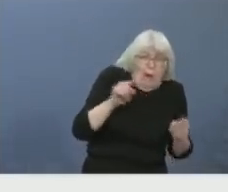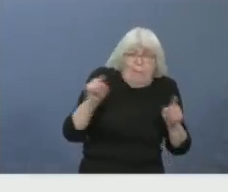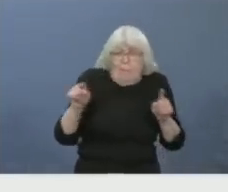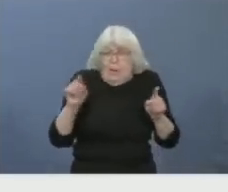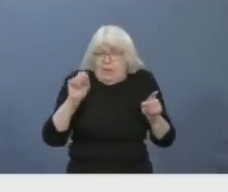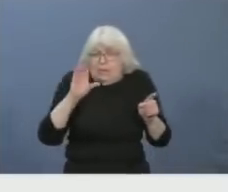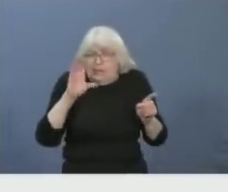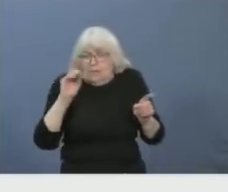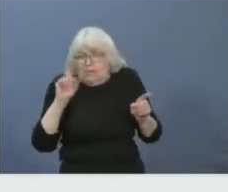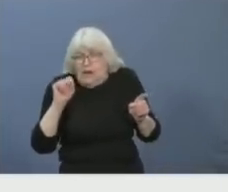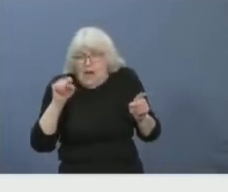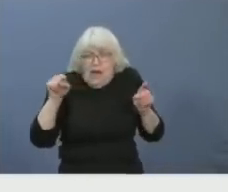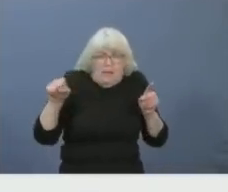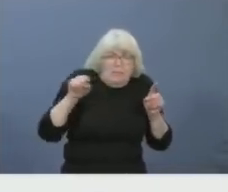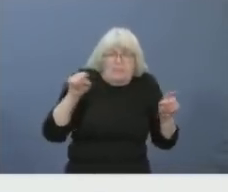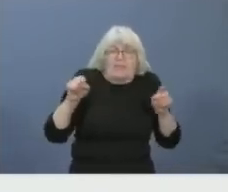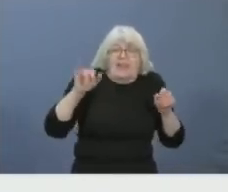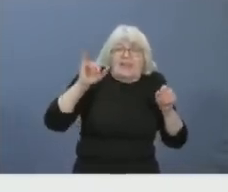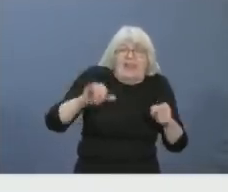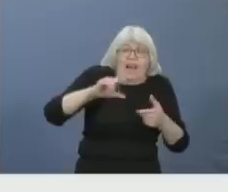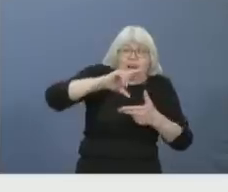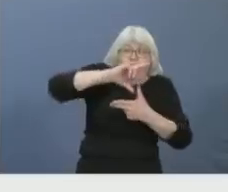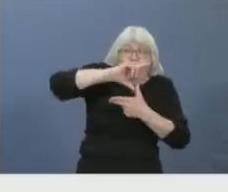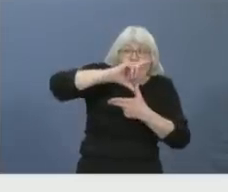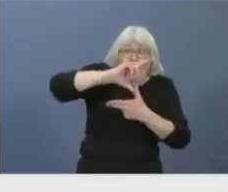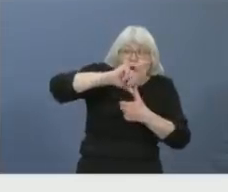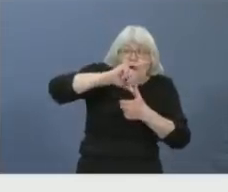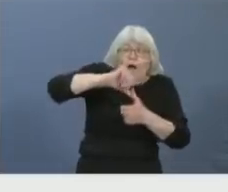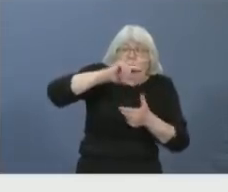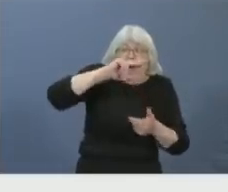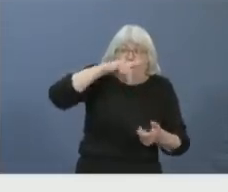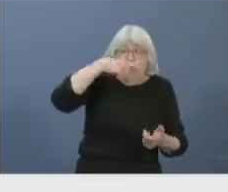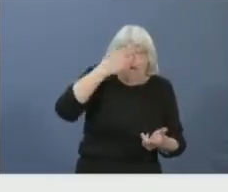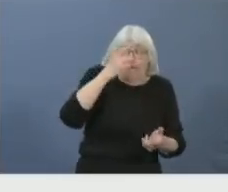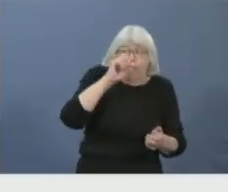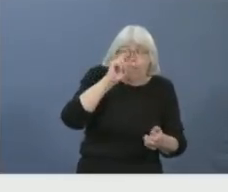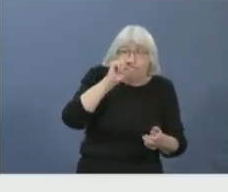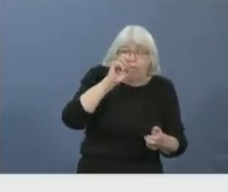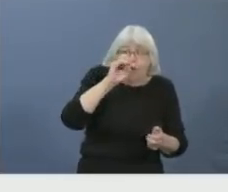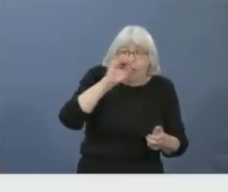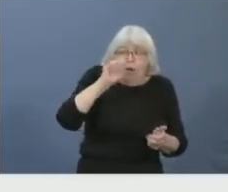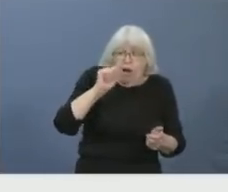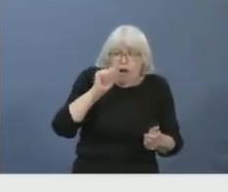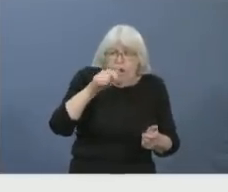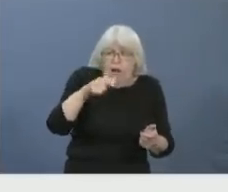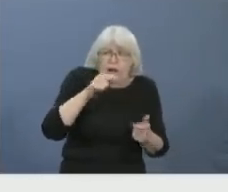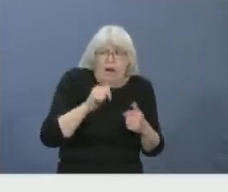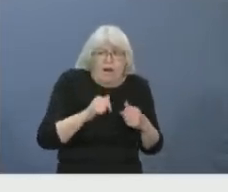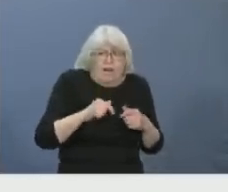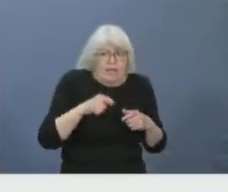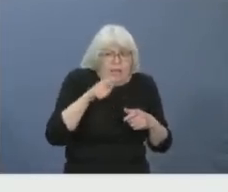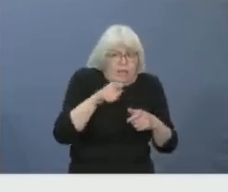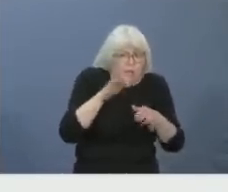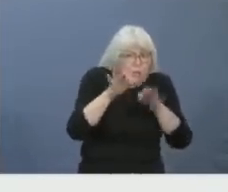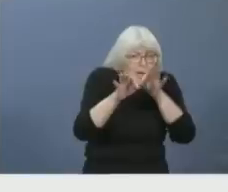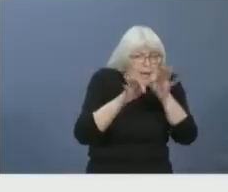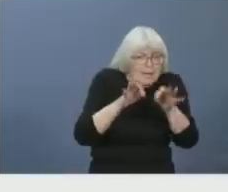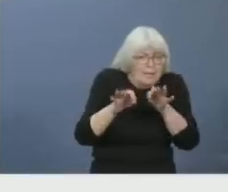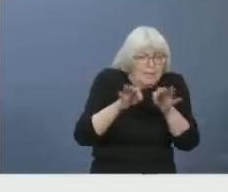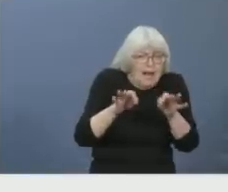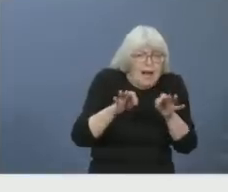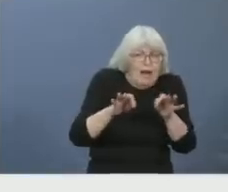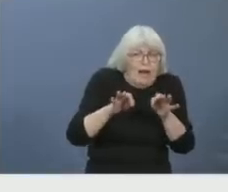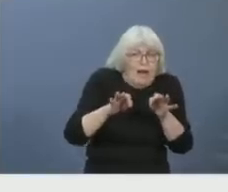Fiona, and we've heard Fiona mentioned a couple of times, but I'm wondering if you can explain for people how Fiona, or perhaps